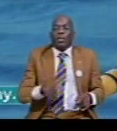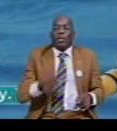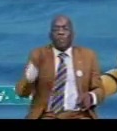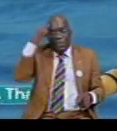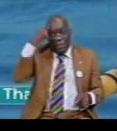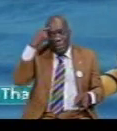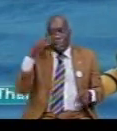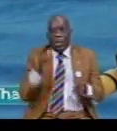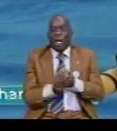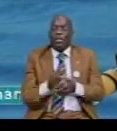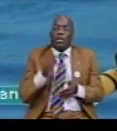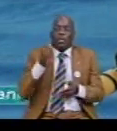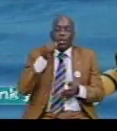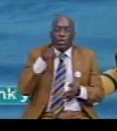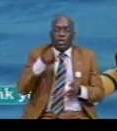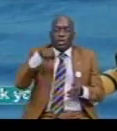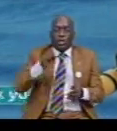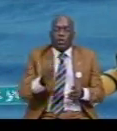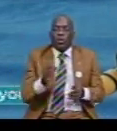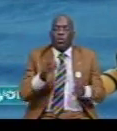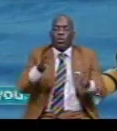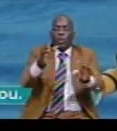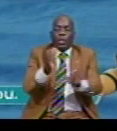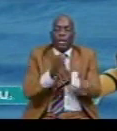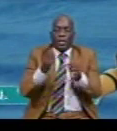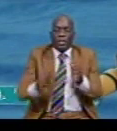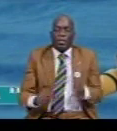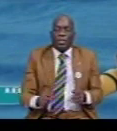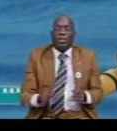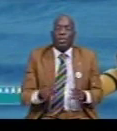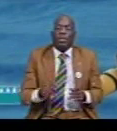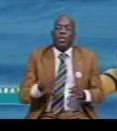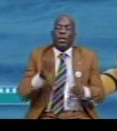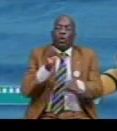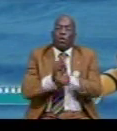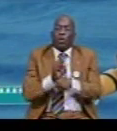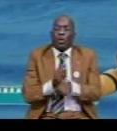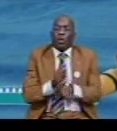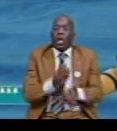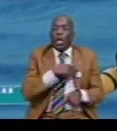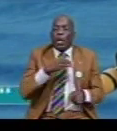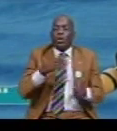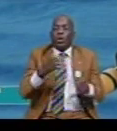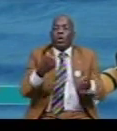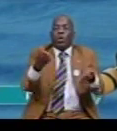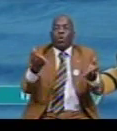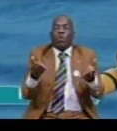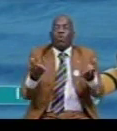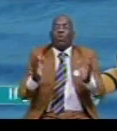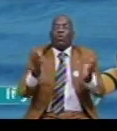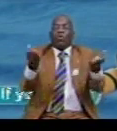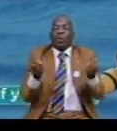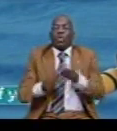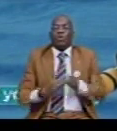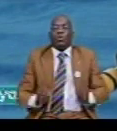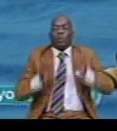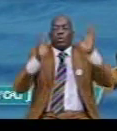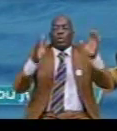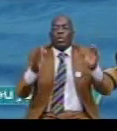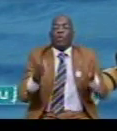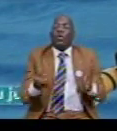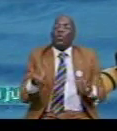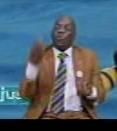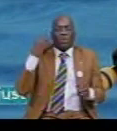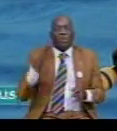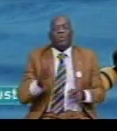job, it was not forthcoming. But this one, I was reluctant because I had almost resigned to fate. I was reluctant, but I